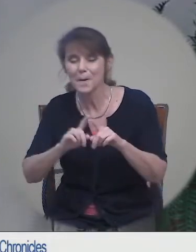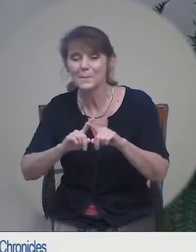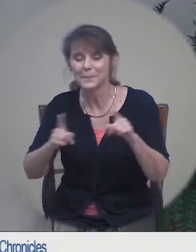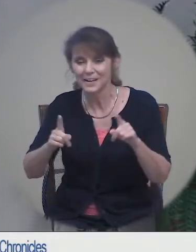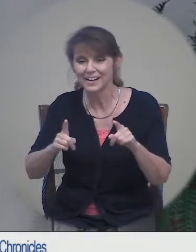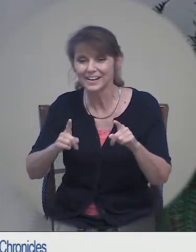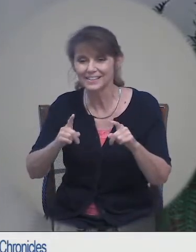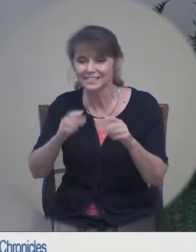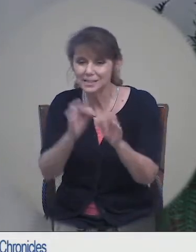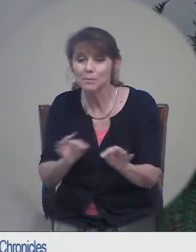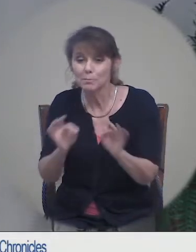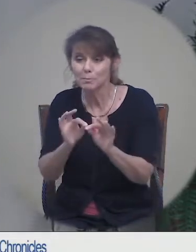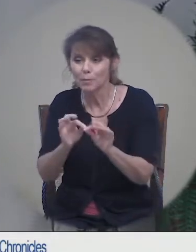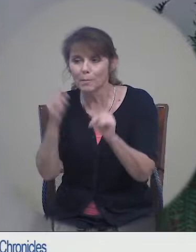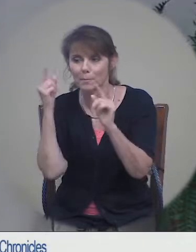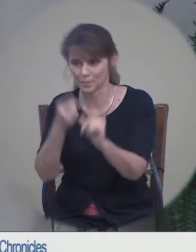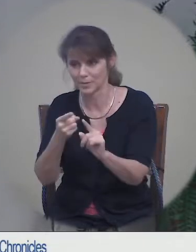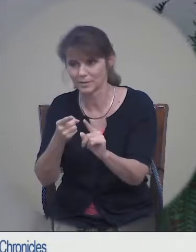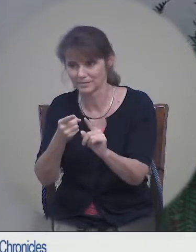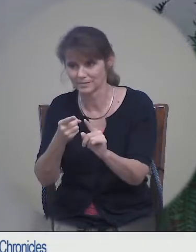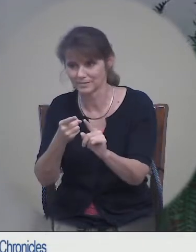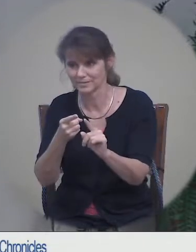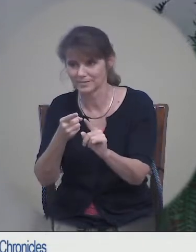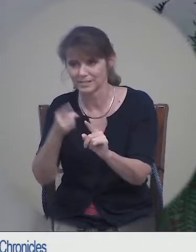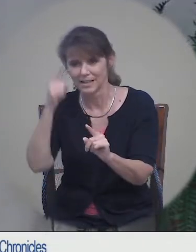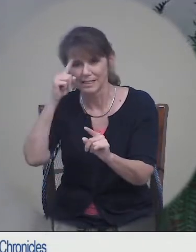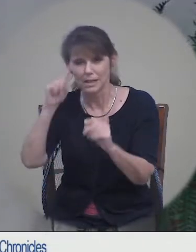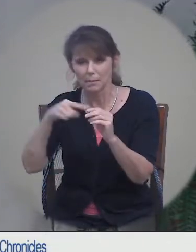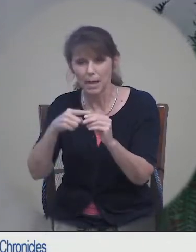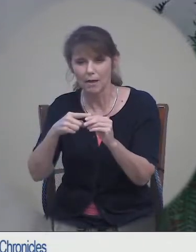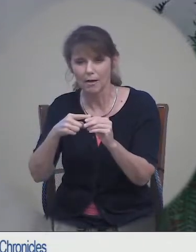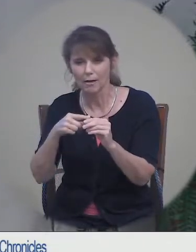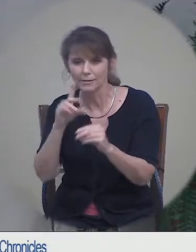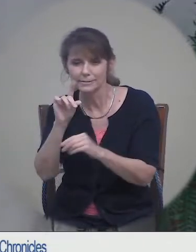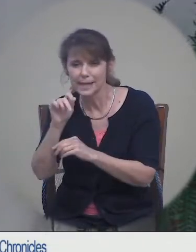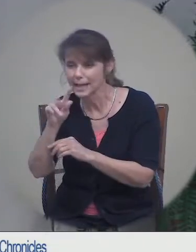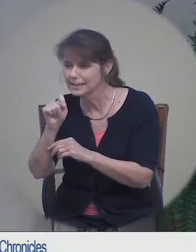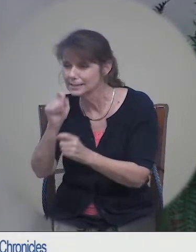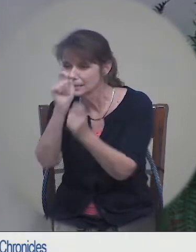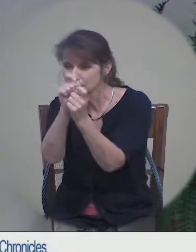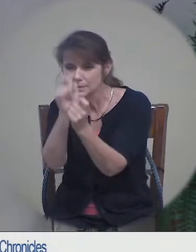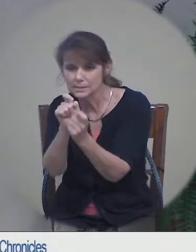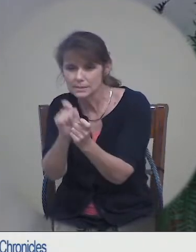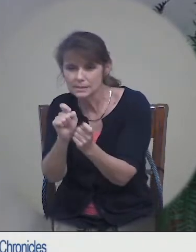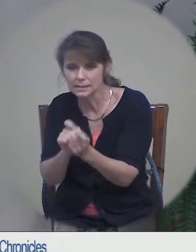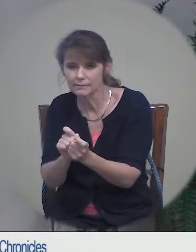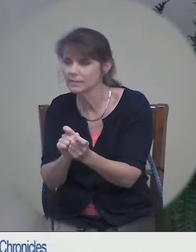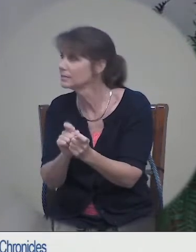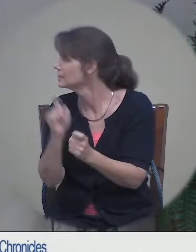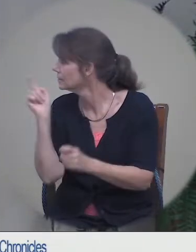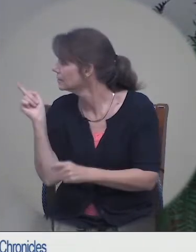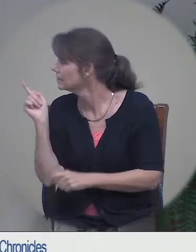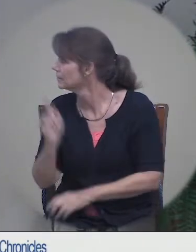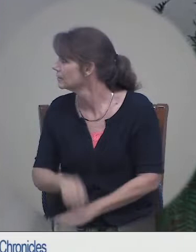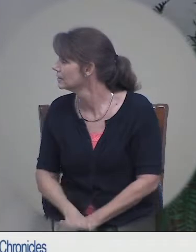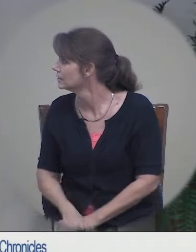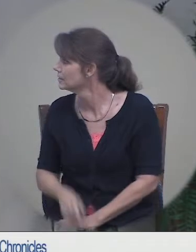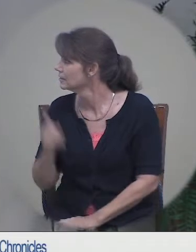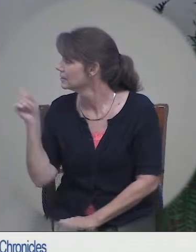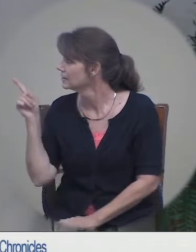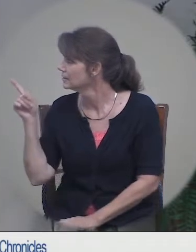point to be made about this. And that's to think about the dates of King Hezekiah's reign. I put up earlier these